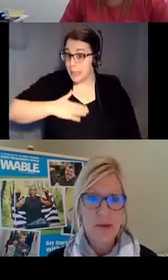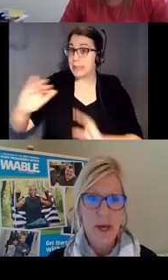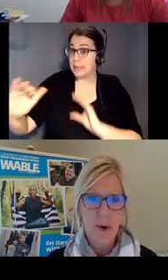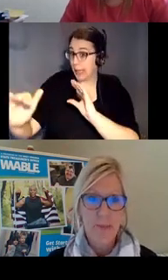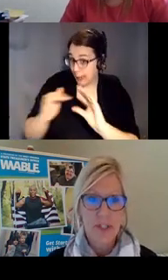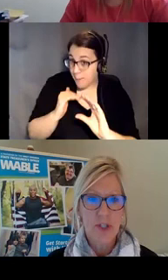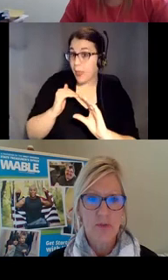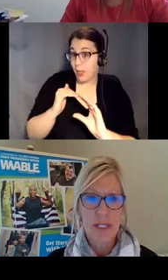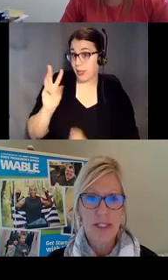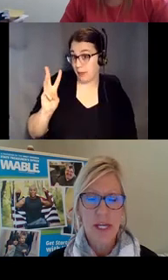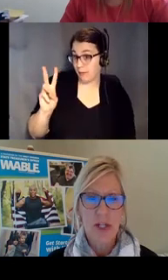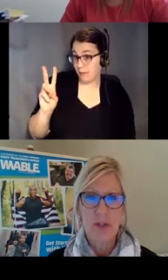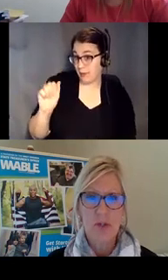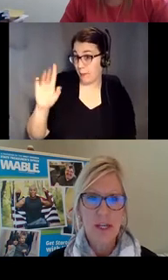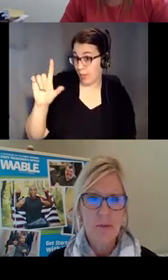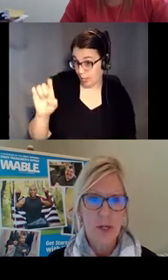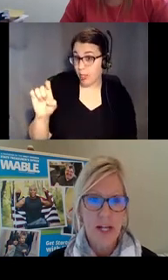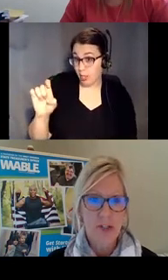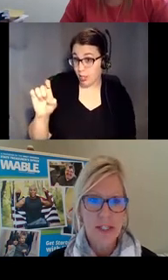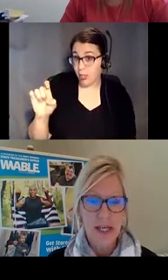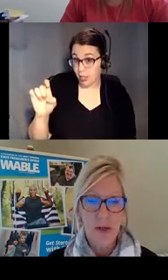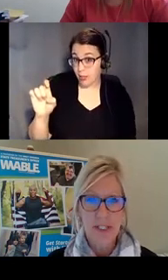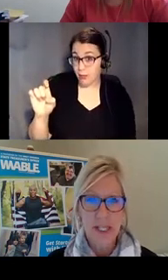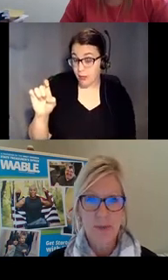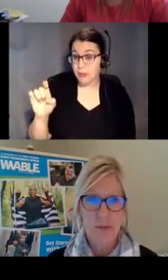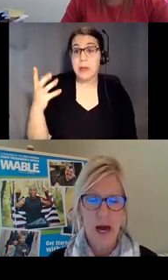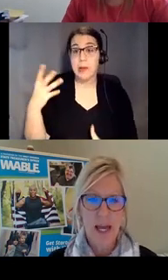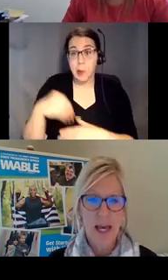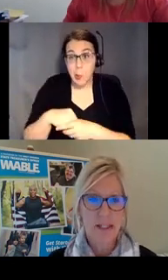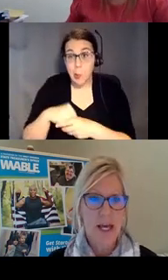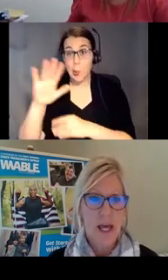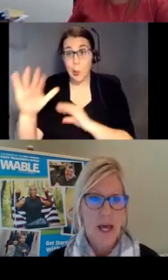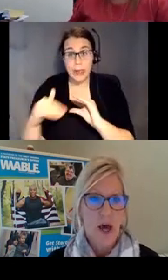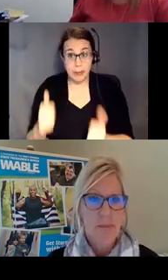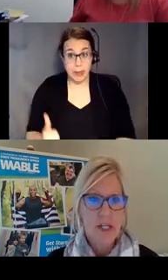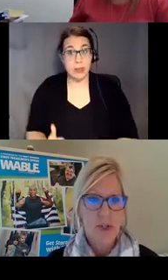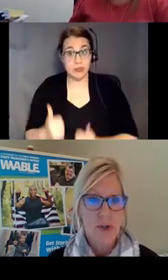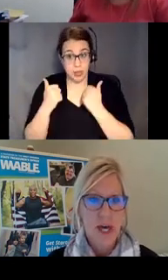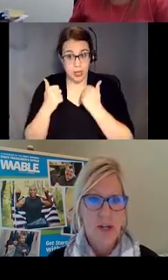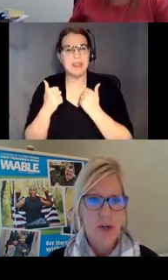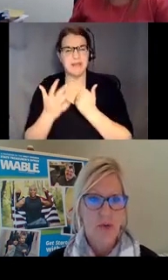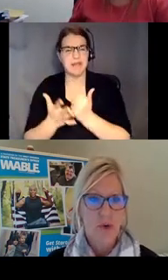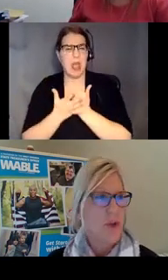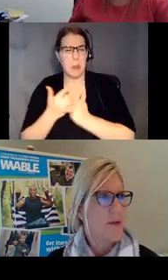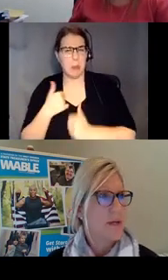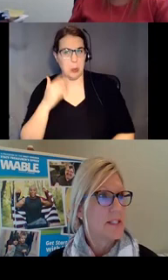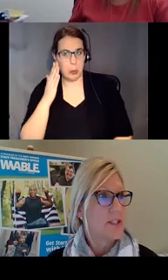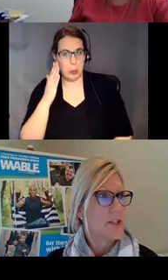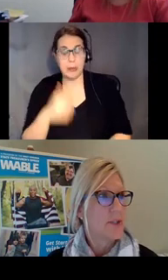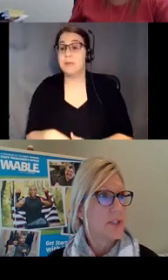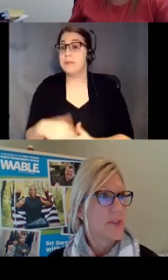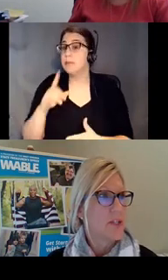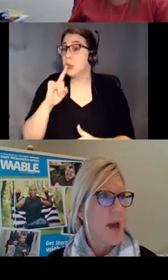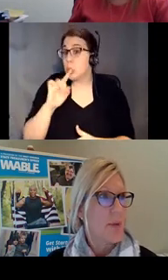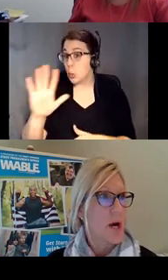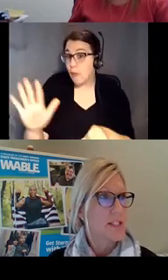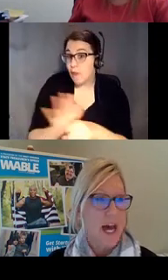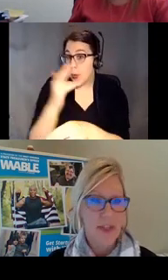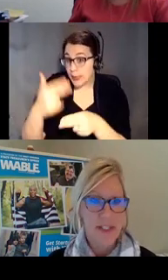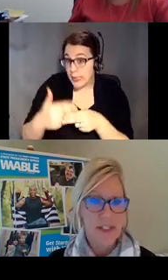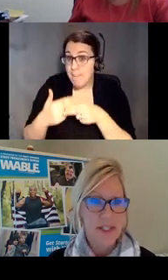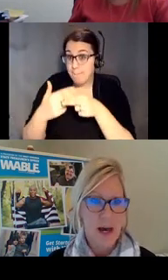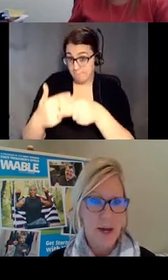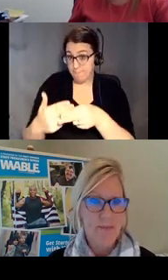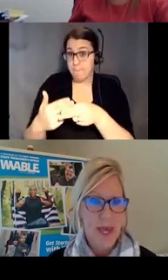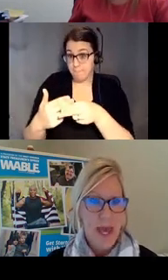an email that you're requesting. Include your email address. That always helps on my end. Be sure that your full name is included in the chat box